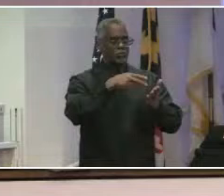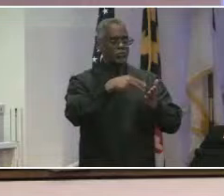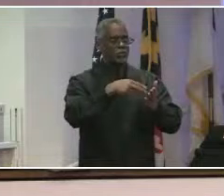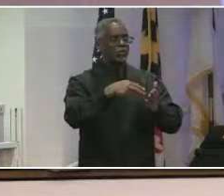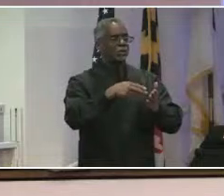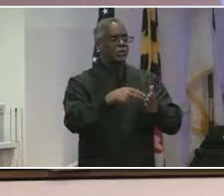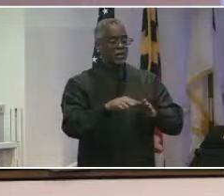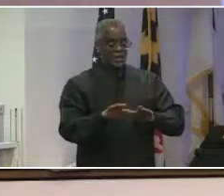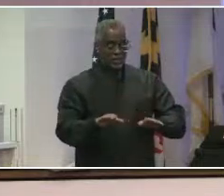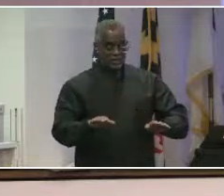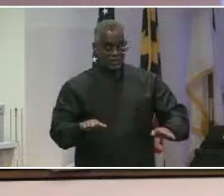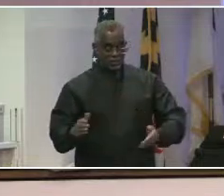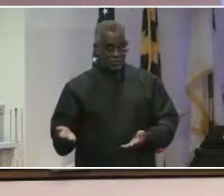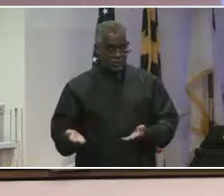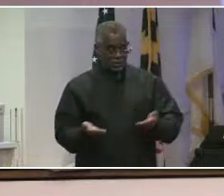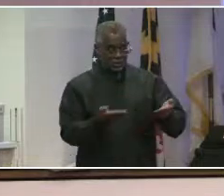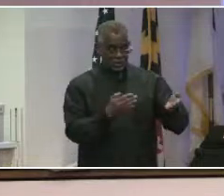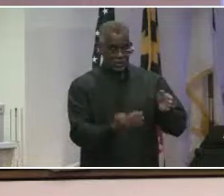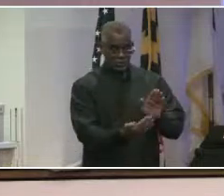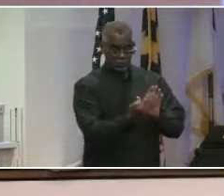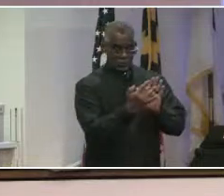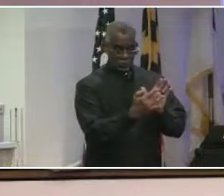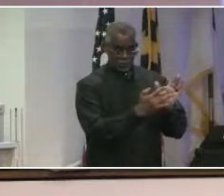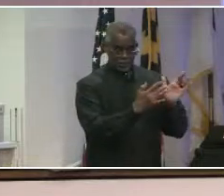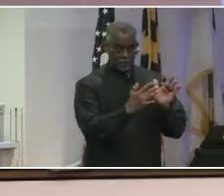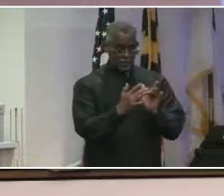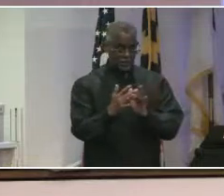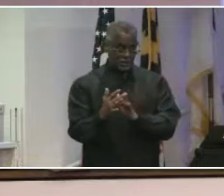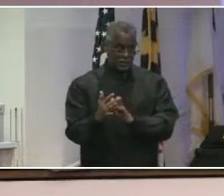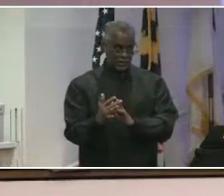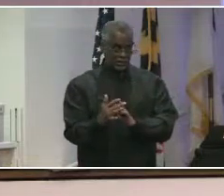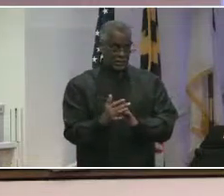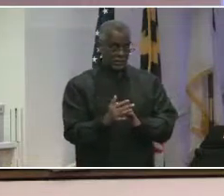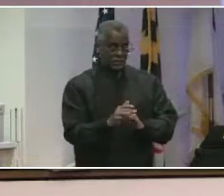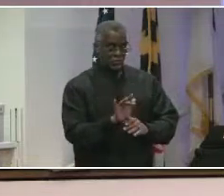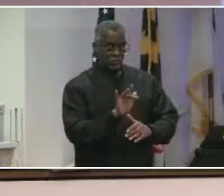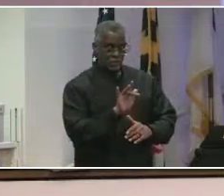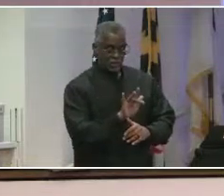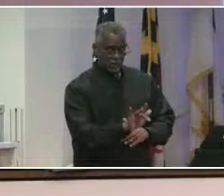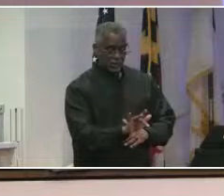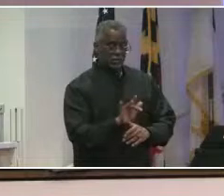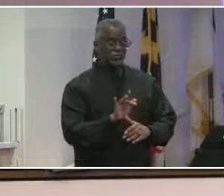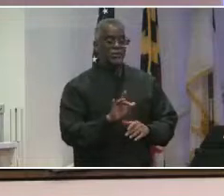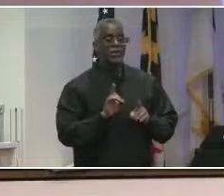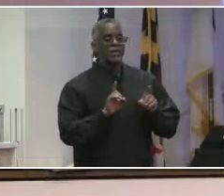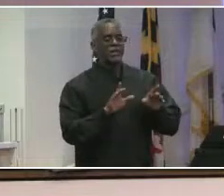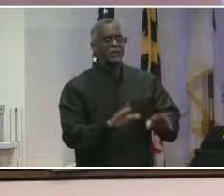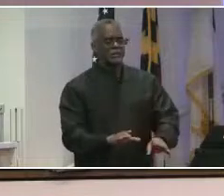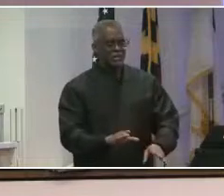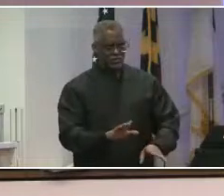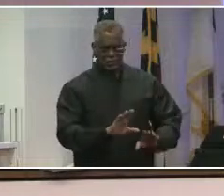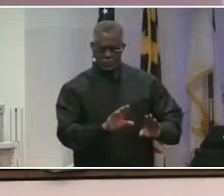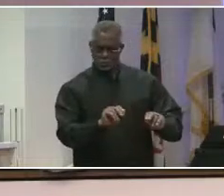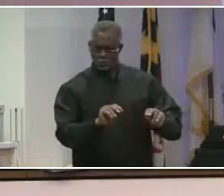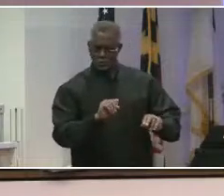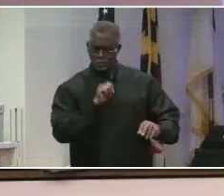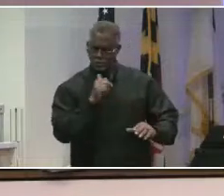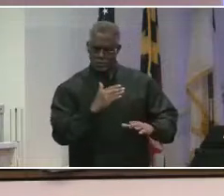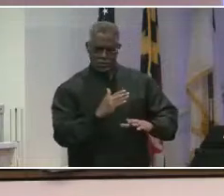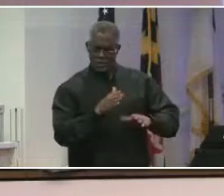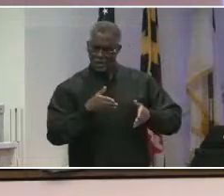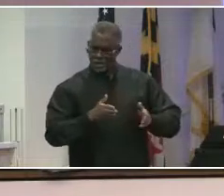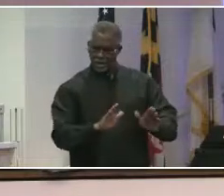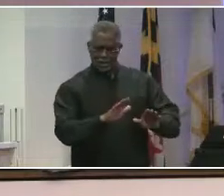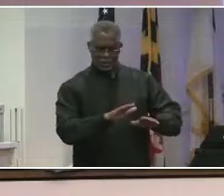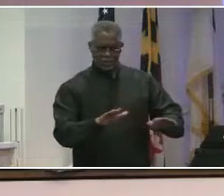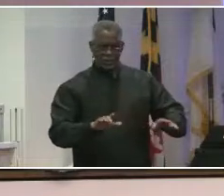were bringing children to him, him being Jesus, that he might touch them. And the disciples rebuked them. But when Jesus saw